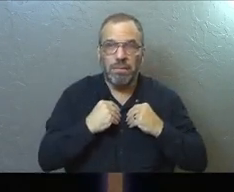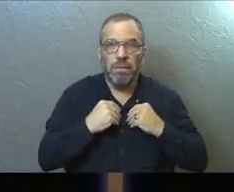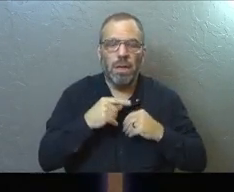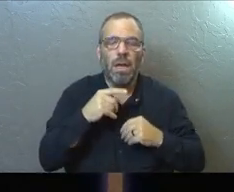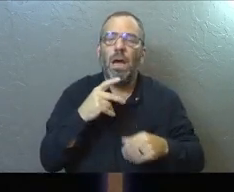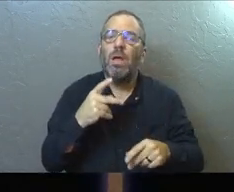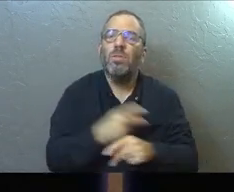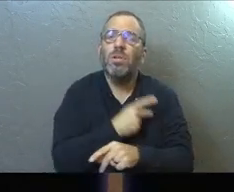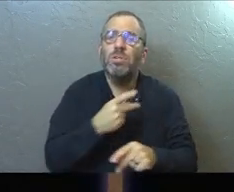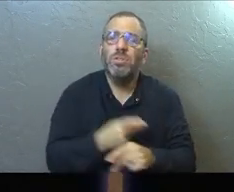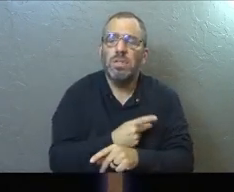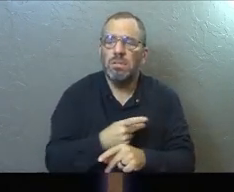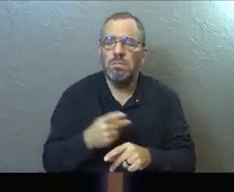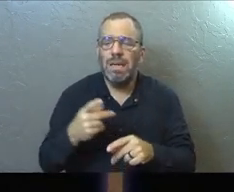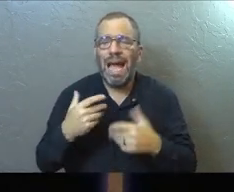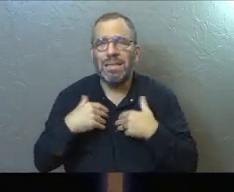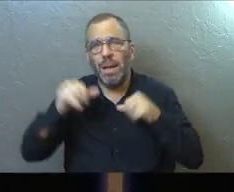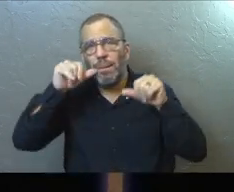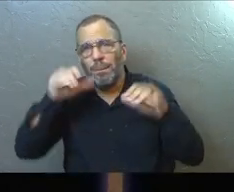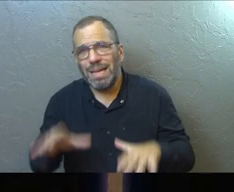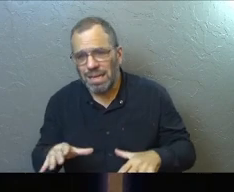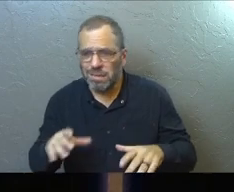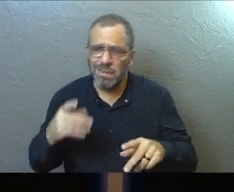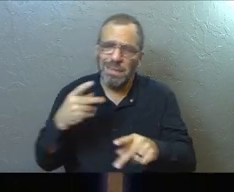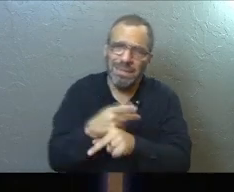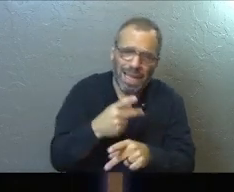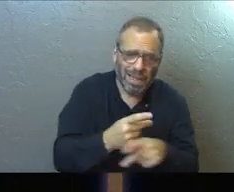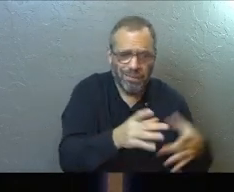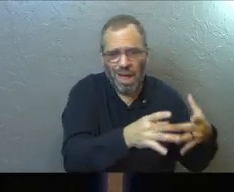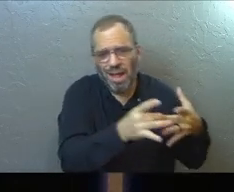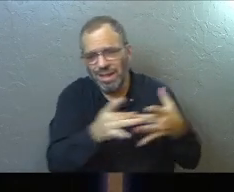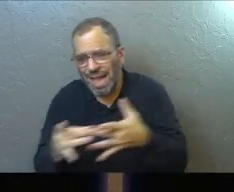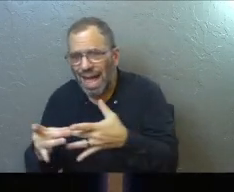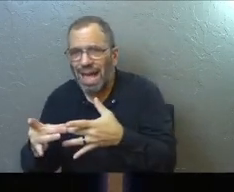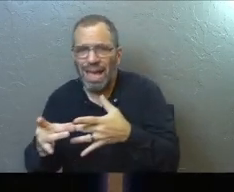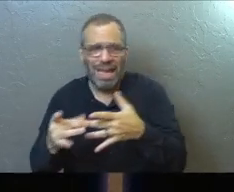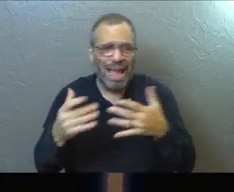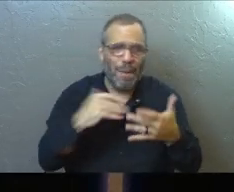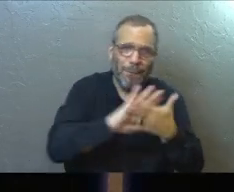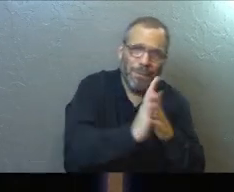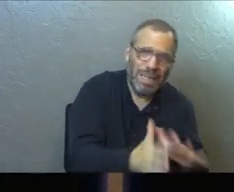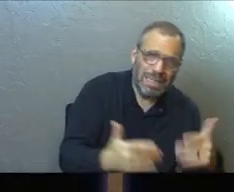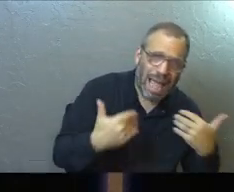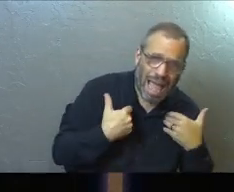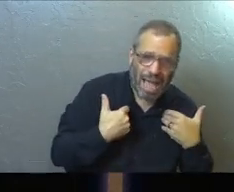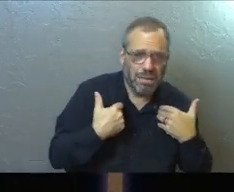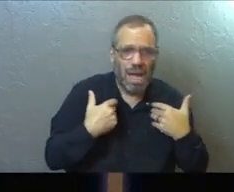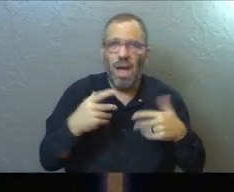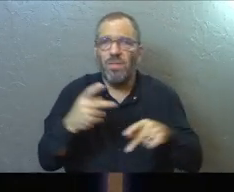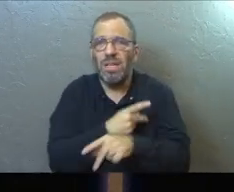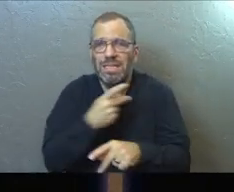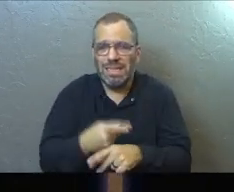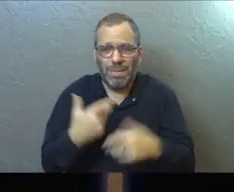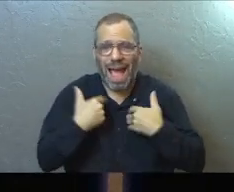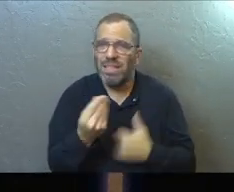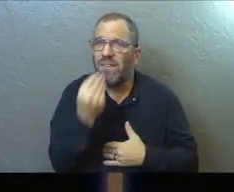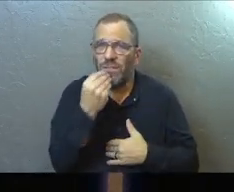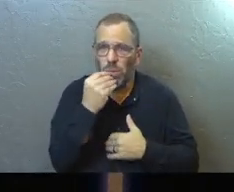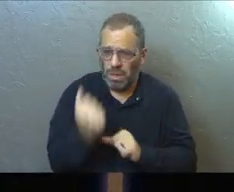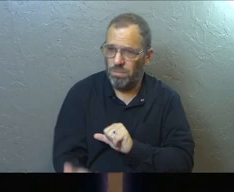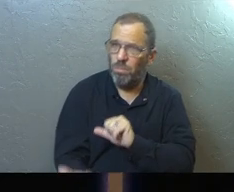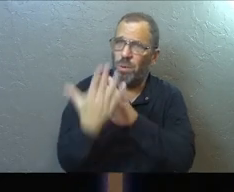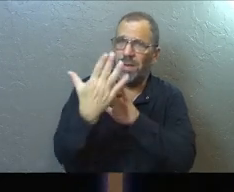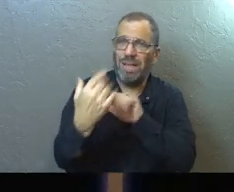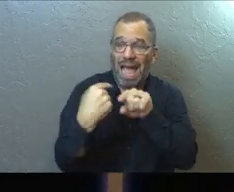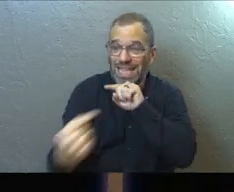of. The sheep is blessed. The sheep is led. The sheep has peace. The sheep gets food in the presence